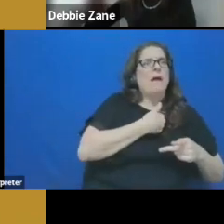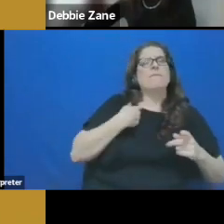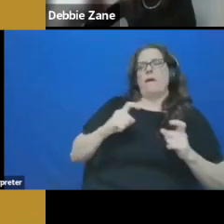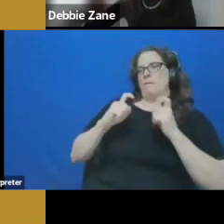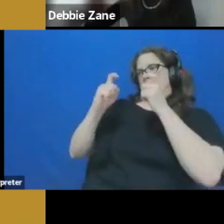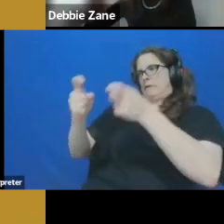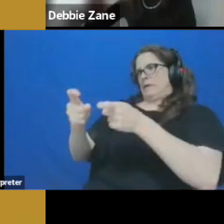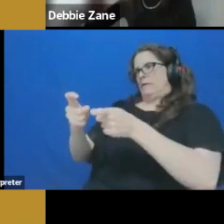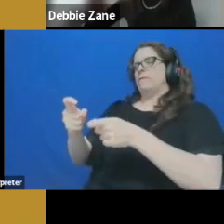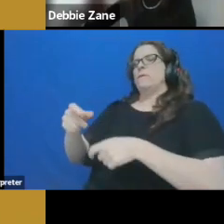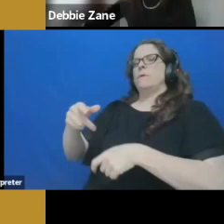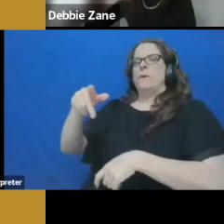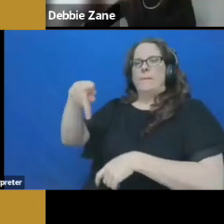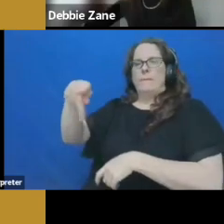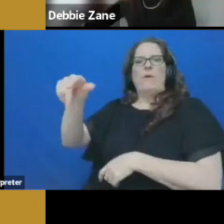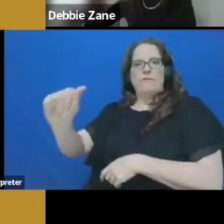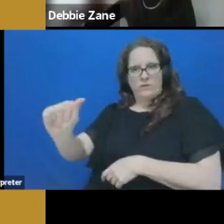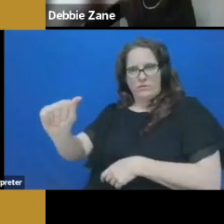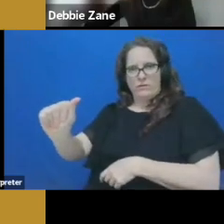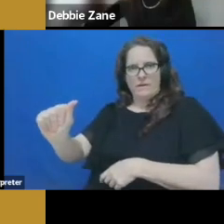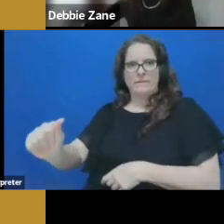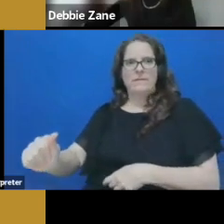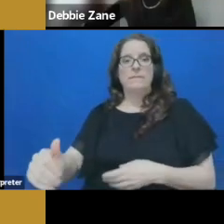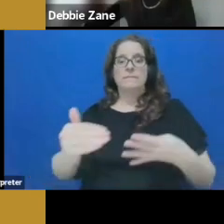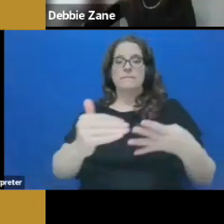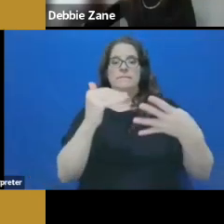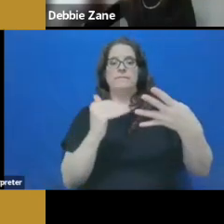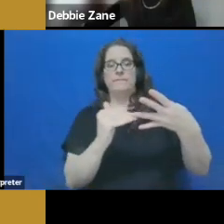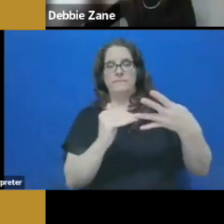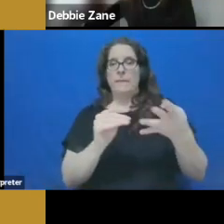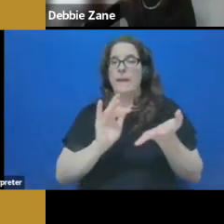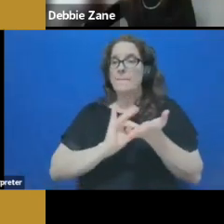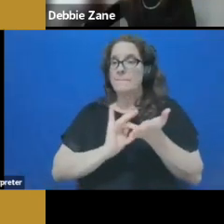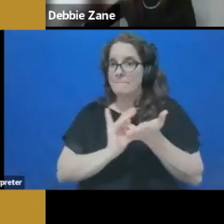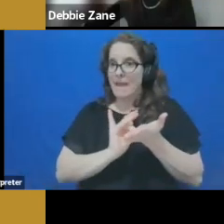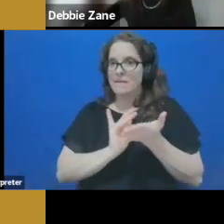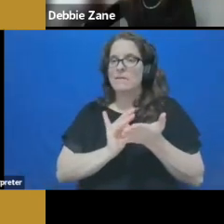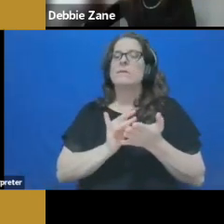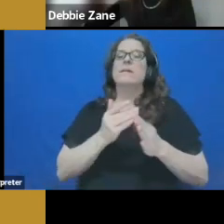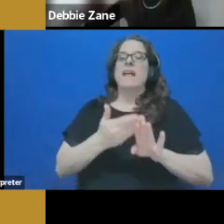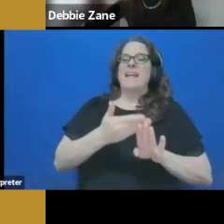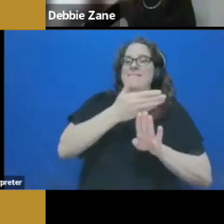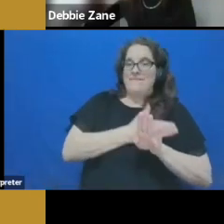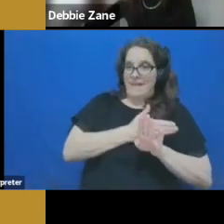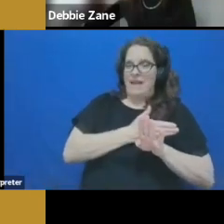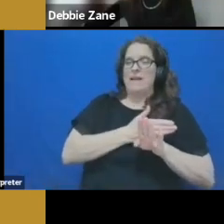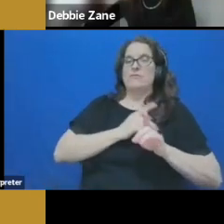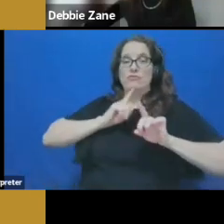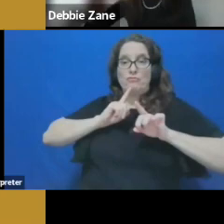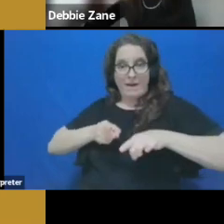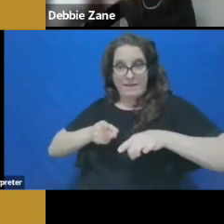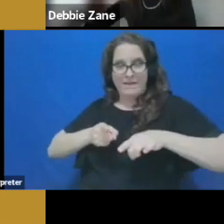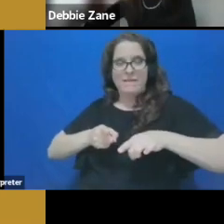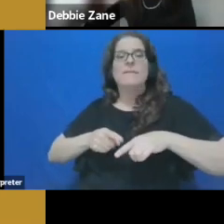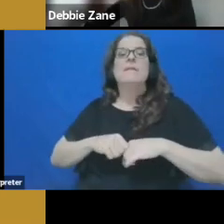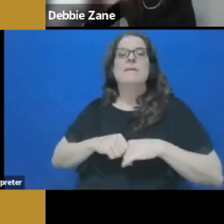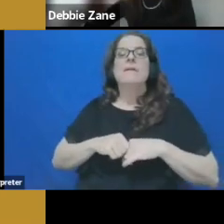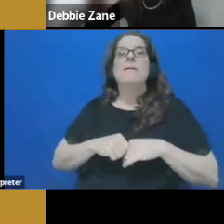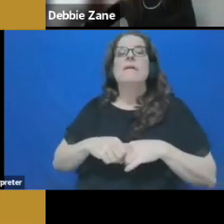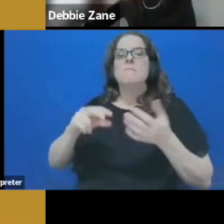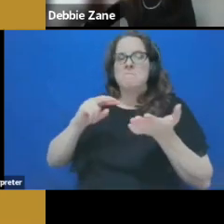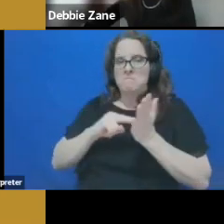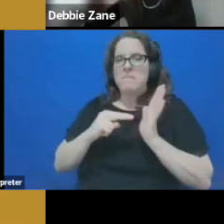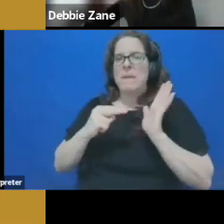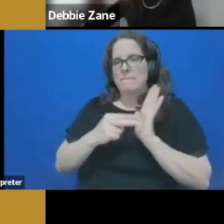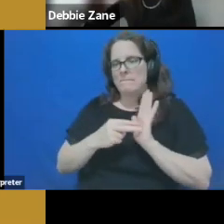to healthcare related decisions and can work in conjunction with the power of attorney to provide decision-making